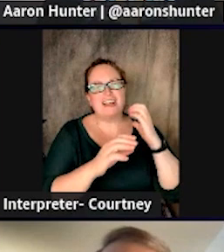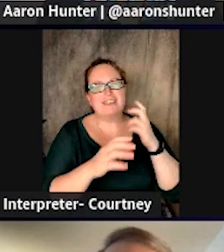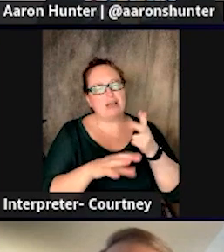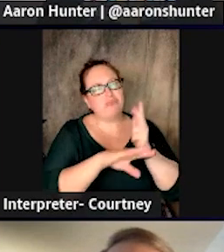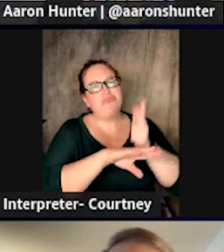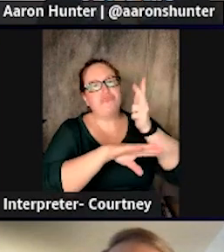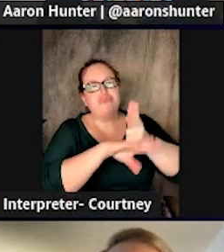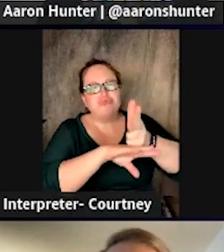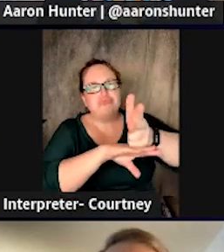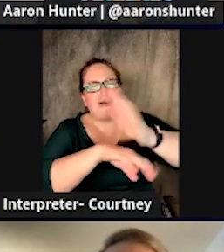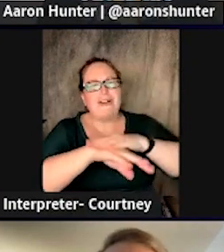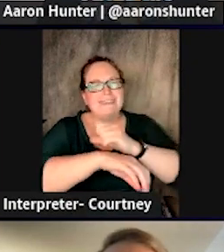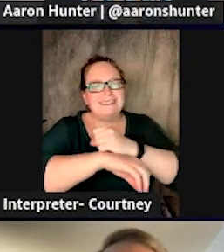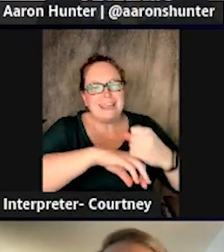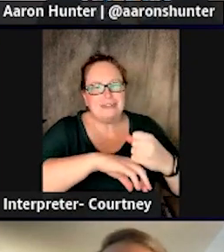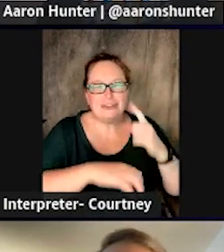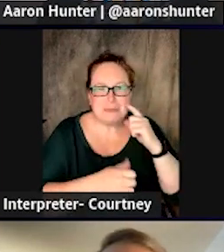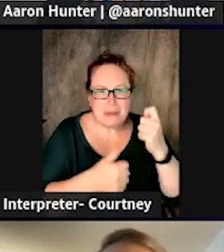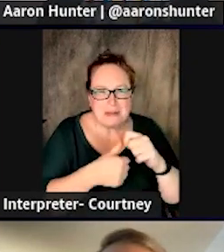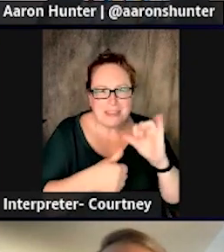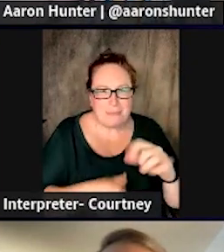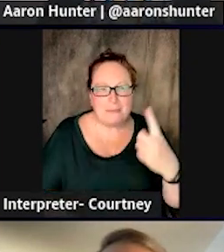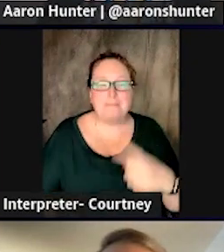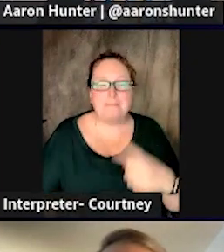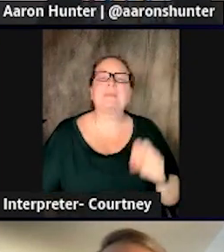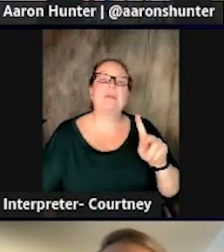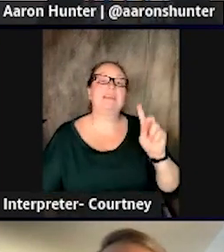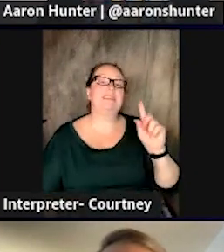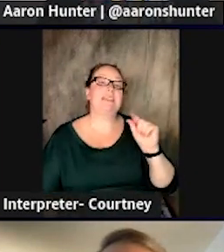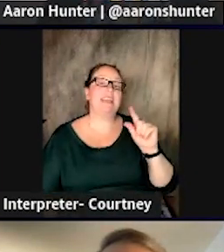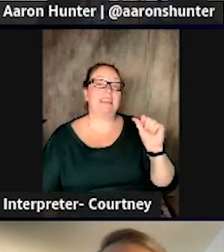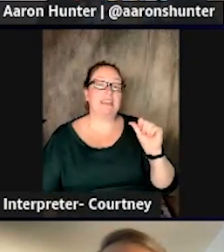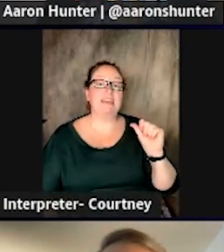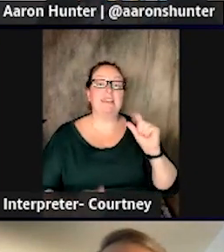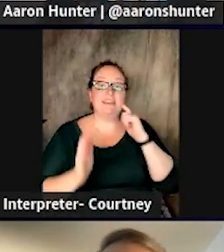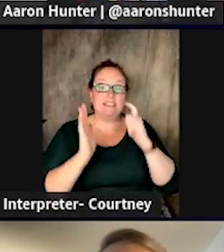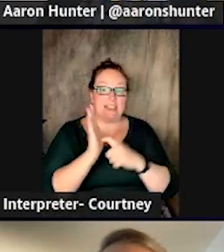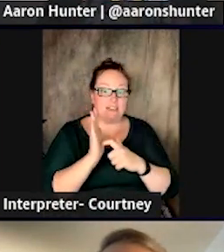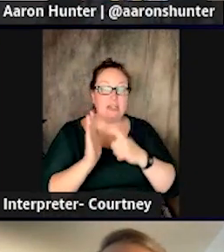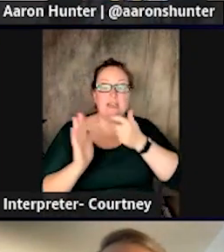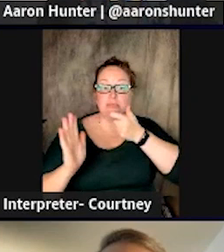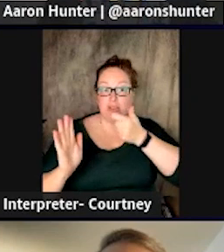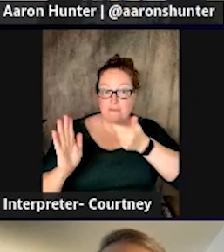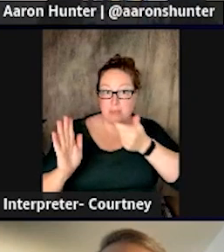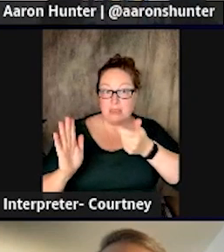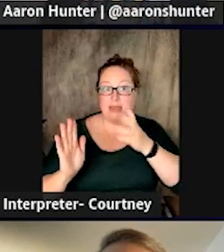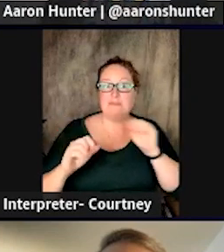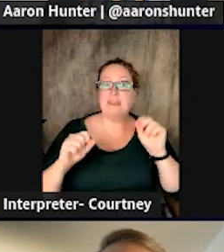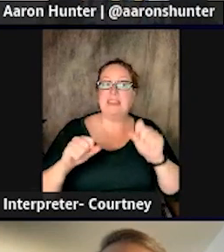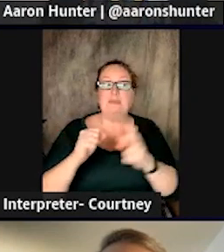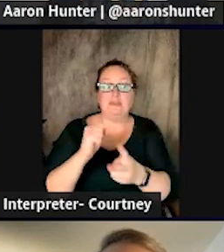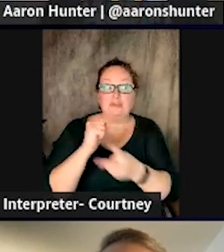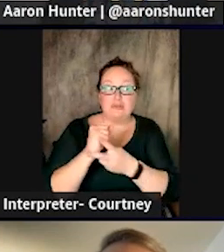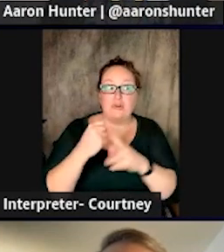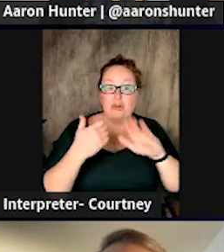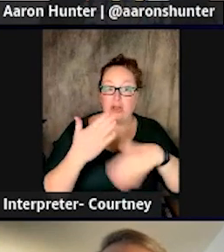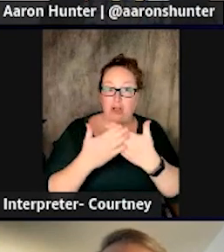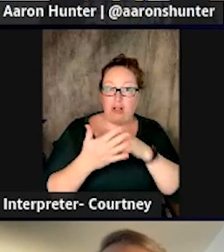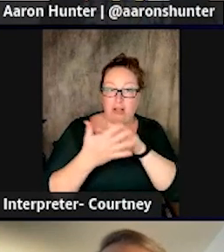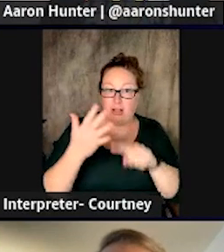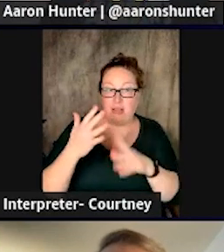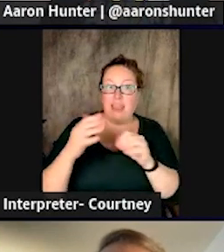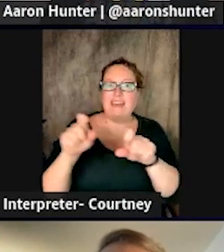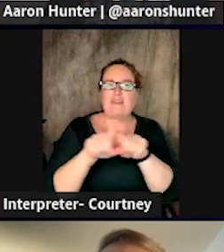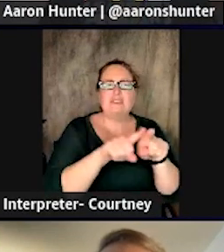So data protection capability in CloudWatch logs, observability, and being able to store all of this and also protect it at the same time.